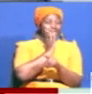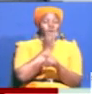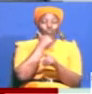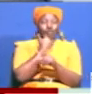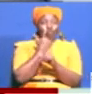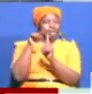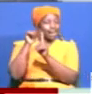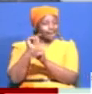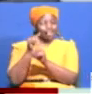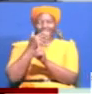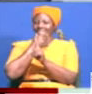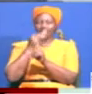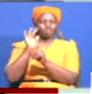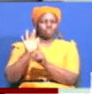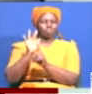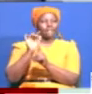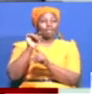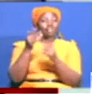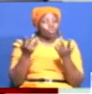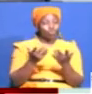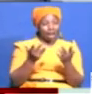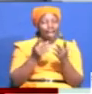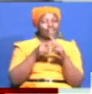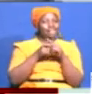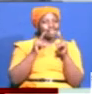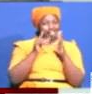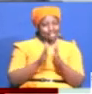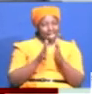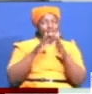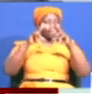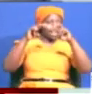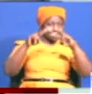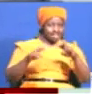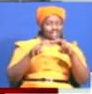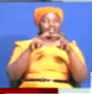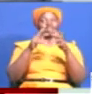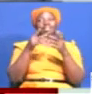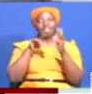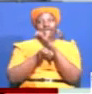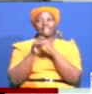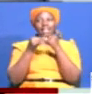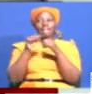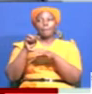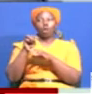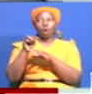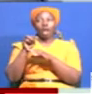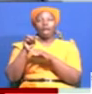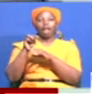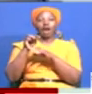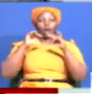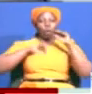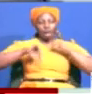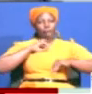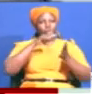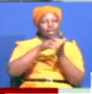father. And elsewhere, the author of a feasibility study in the 8 million shilling graft case against former Busia Governor